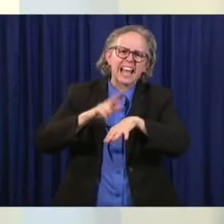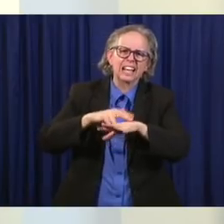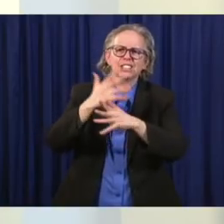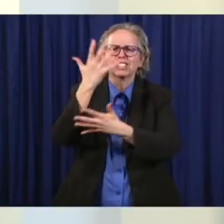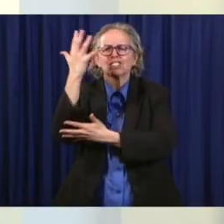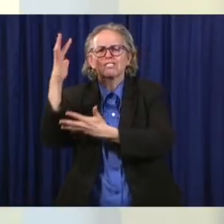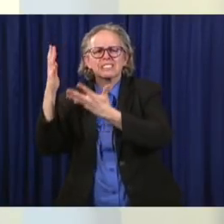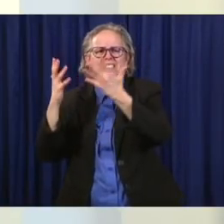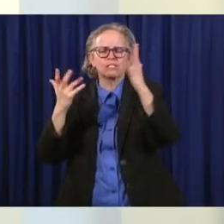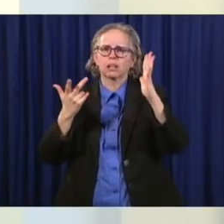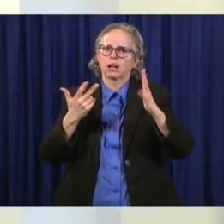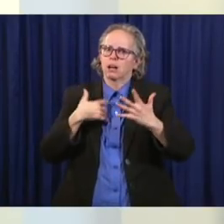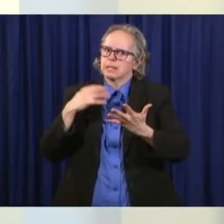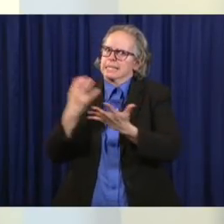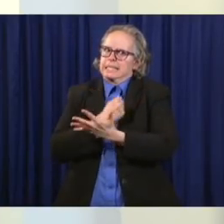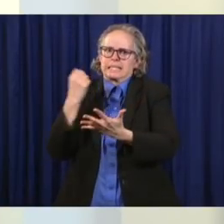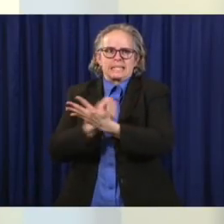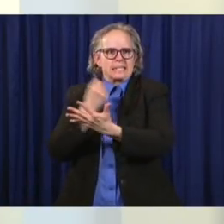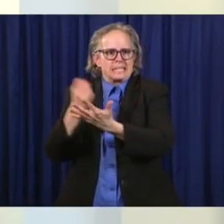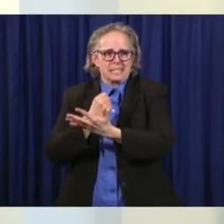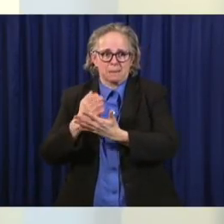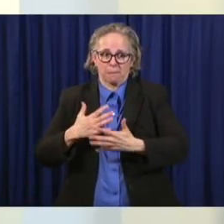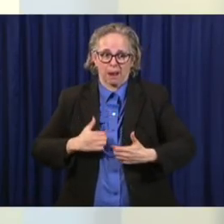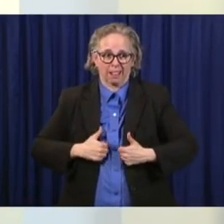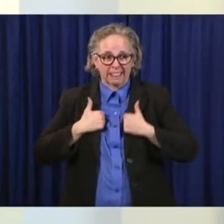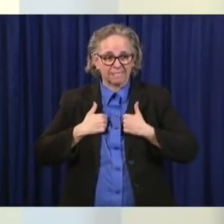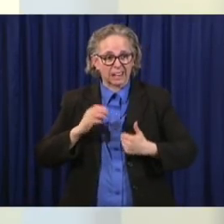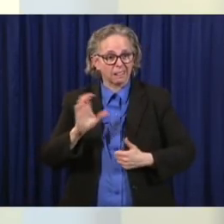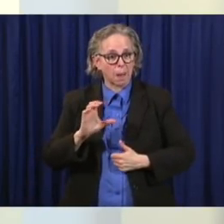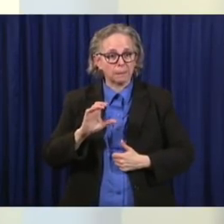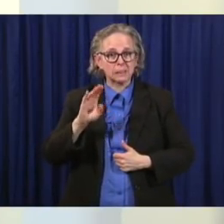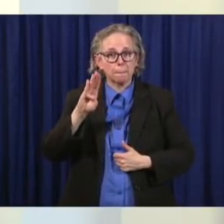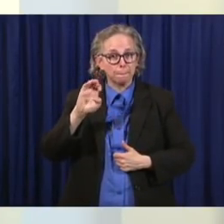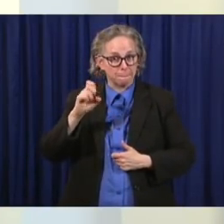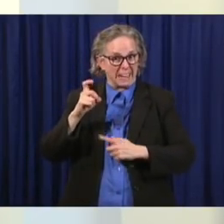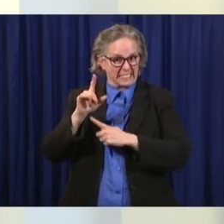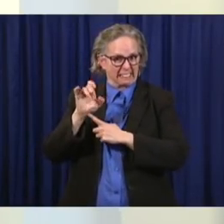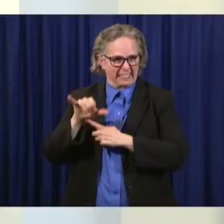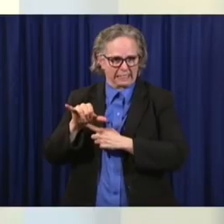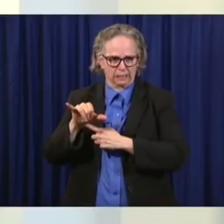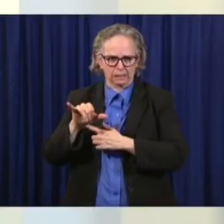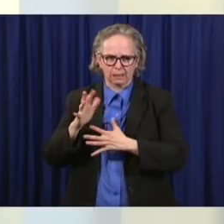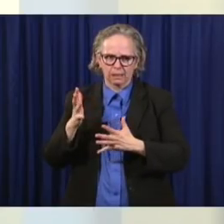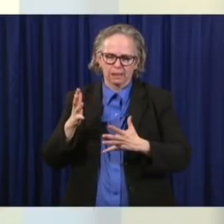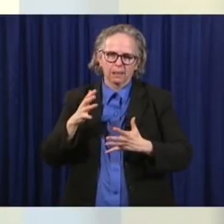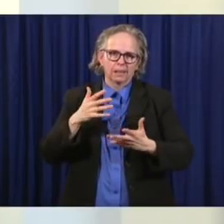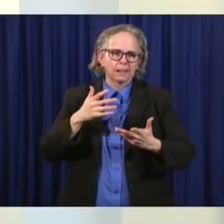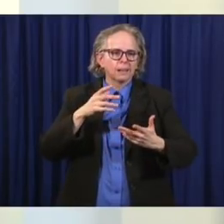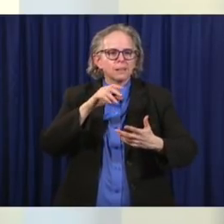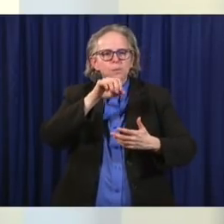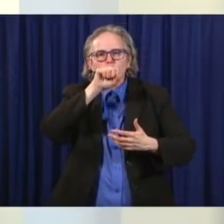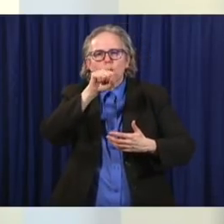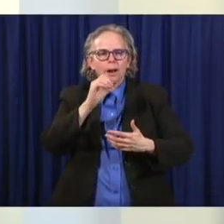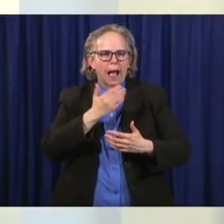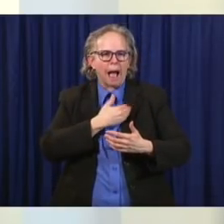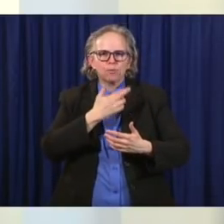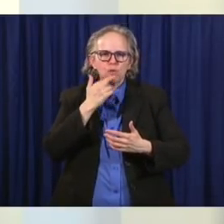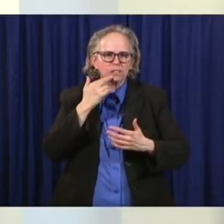And, I live here in Columbus and Bexley. We love our restaurants, and we've been doing a lot of carry out. And,